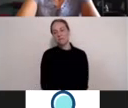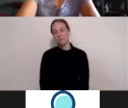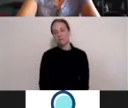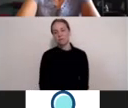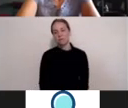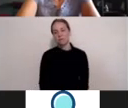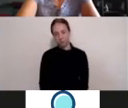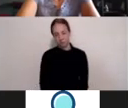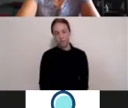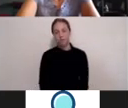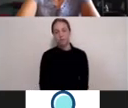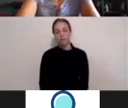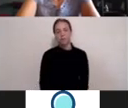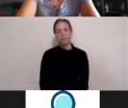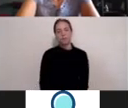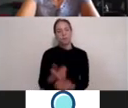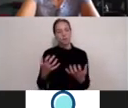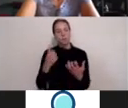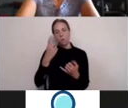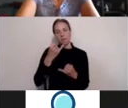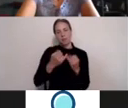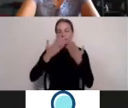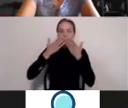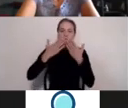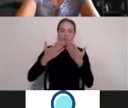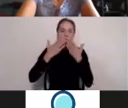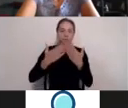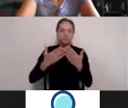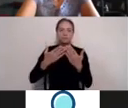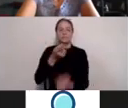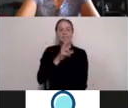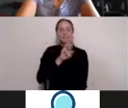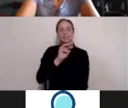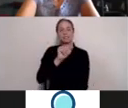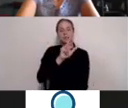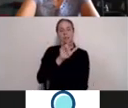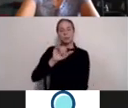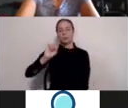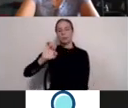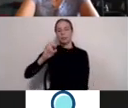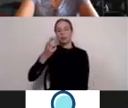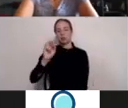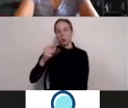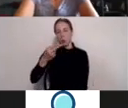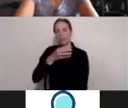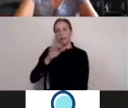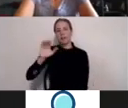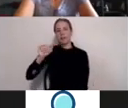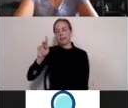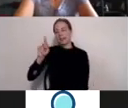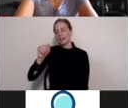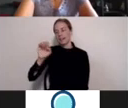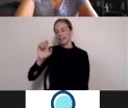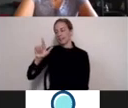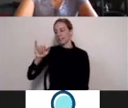With that, I want to give one last thank you to Dr. Mary Schroth and Candice Lindow-Davies today for joining us and